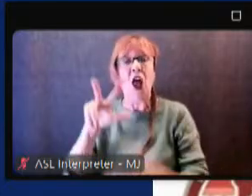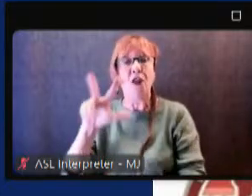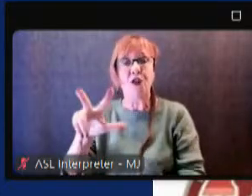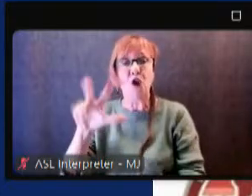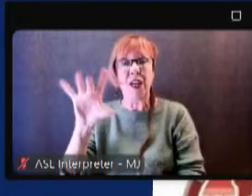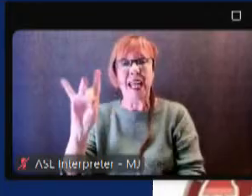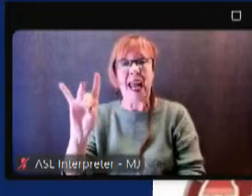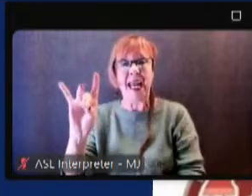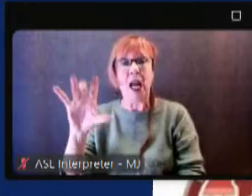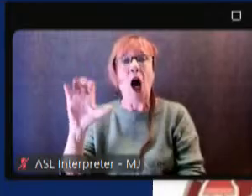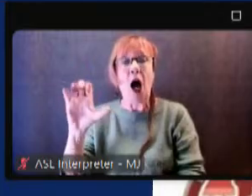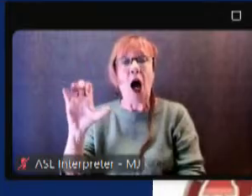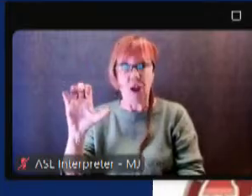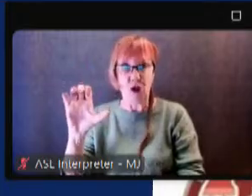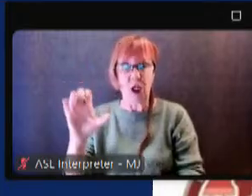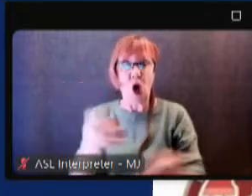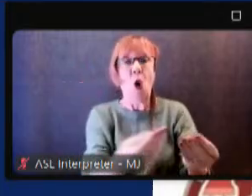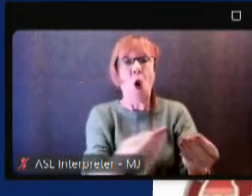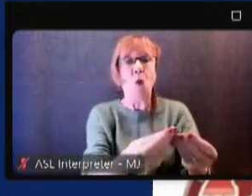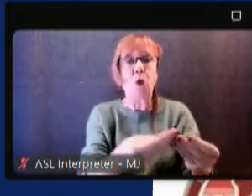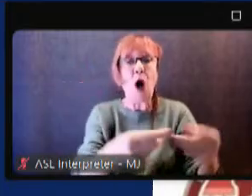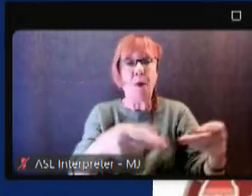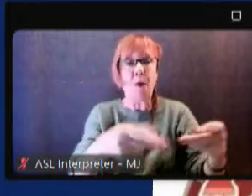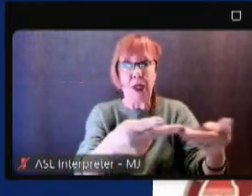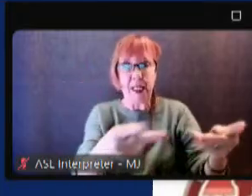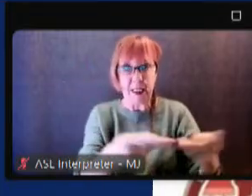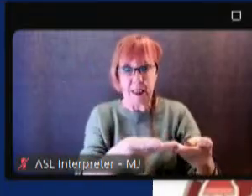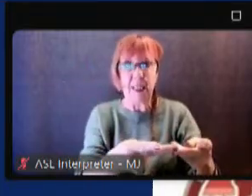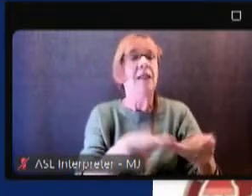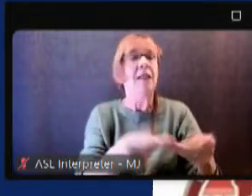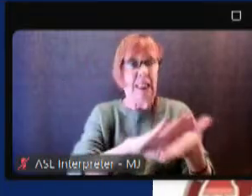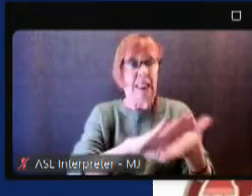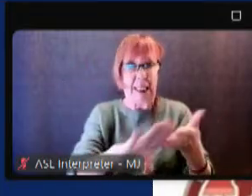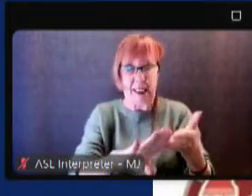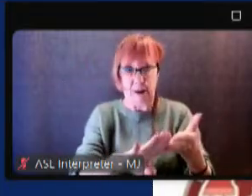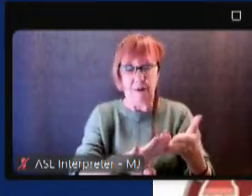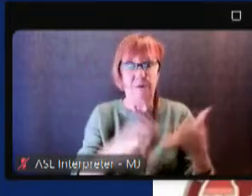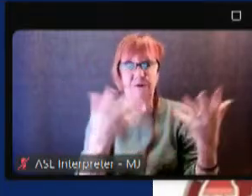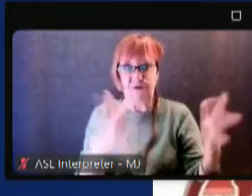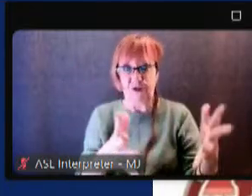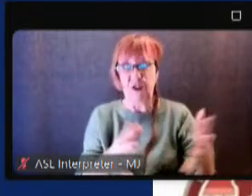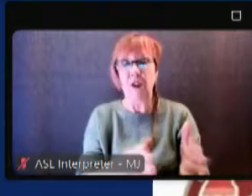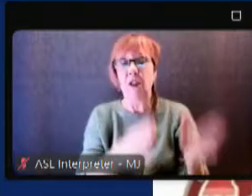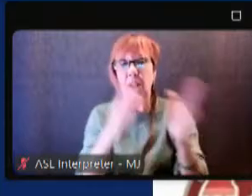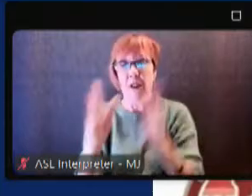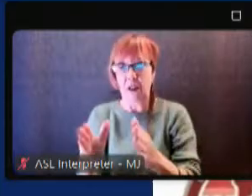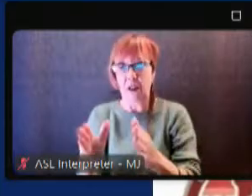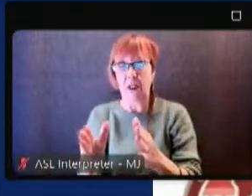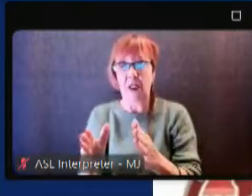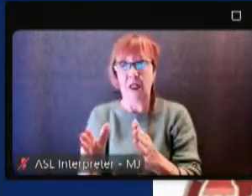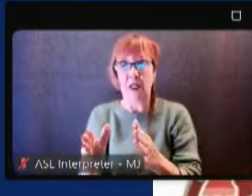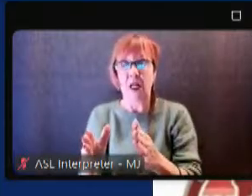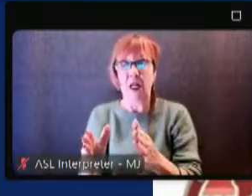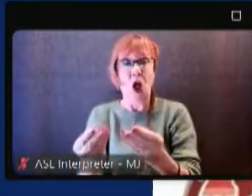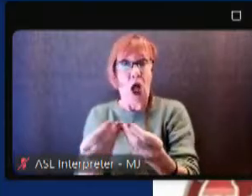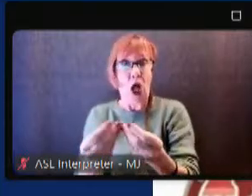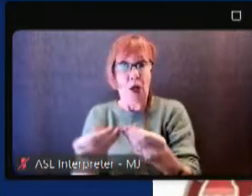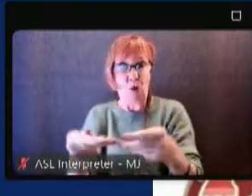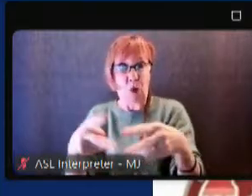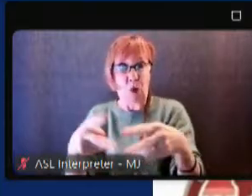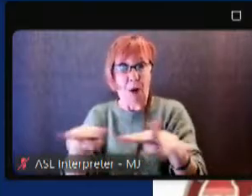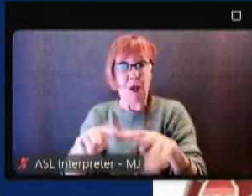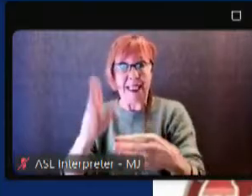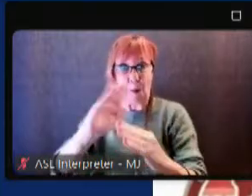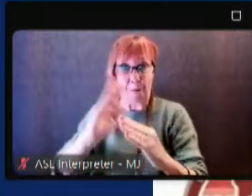3,800 properties that have been cleared as of today. And then that have, in terms of properties that have been